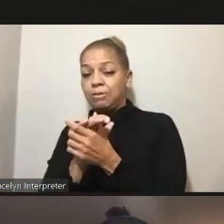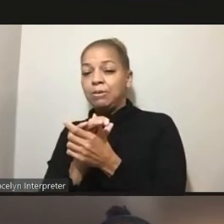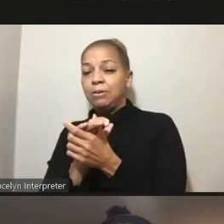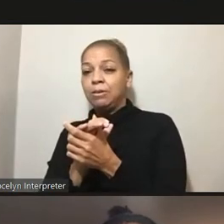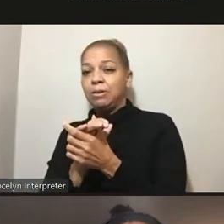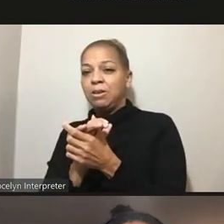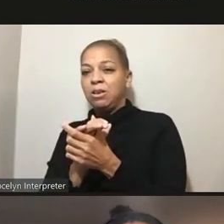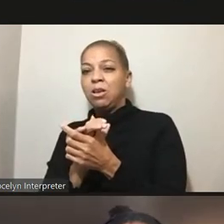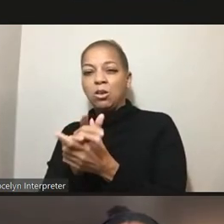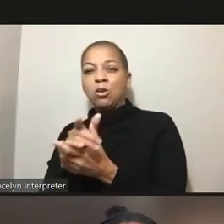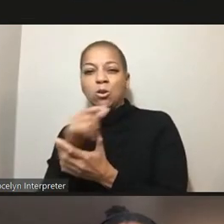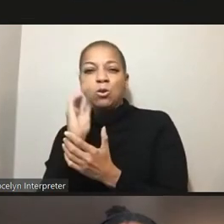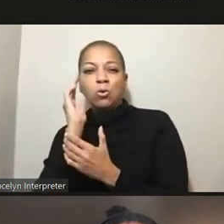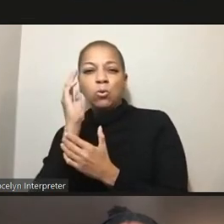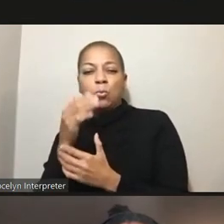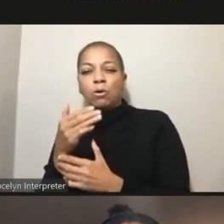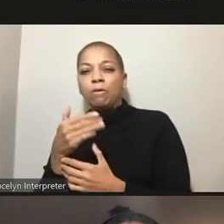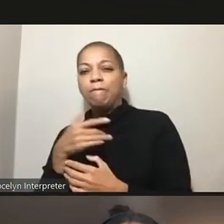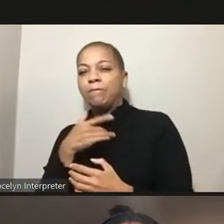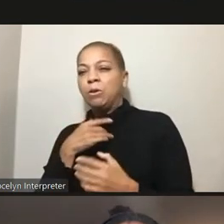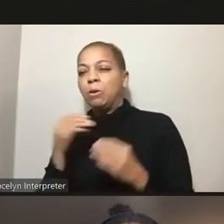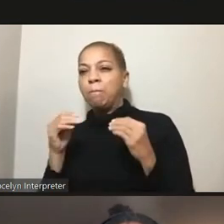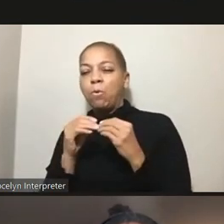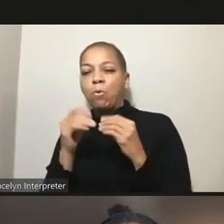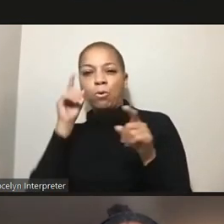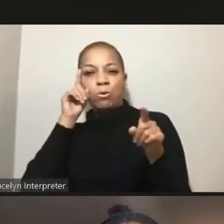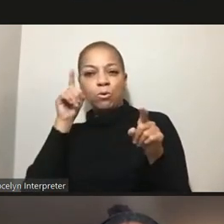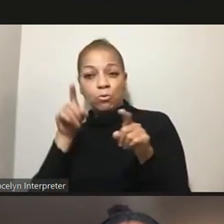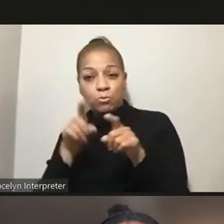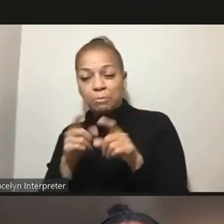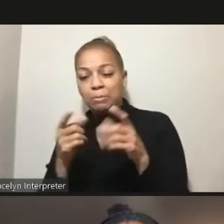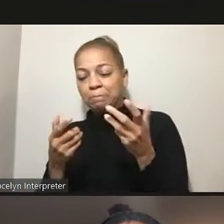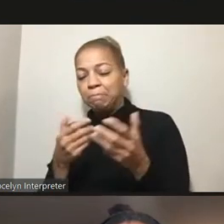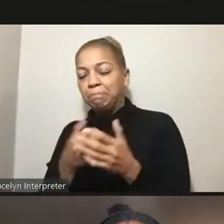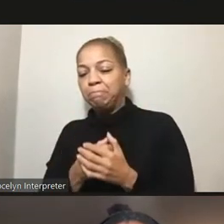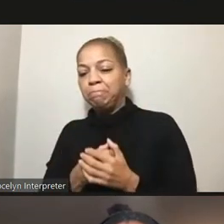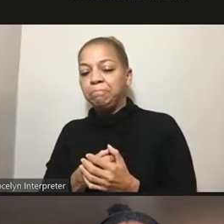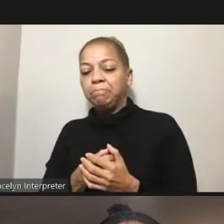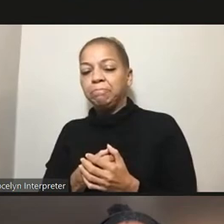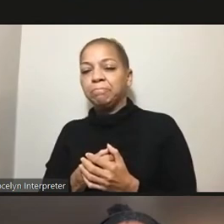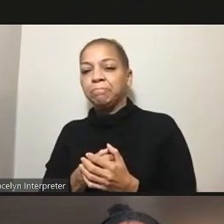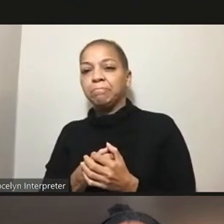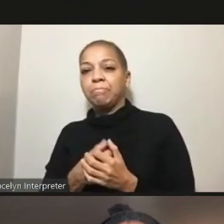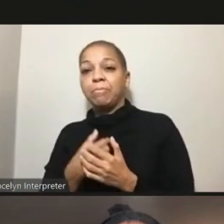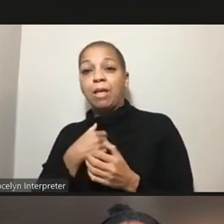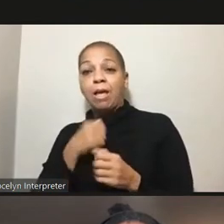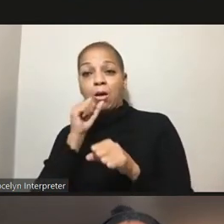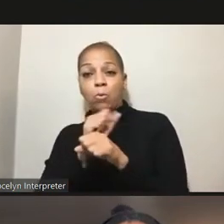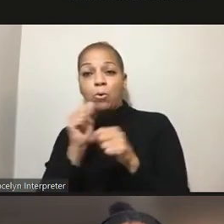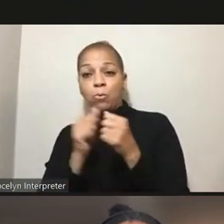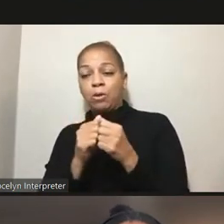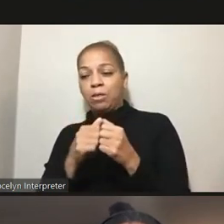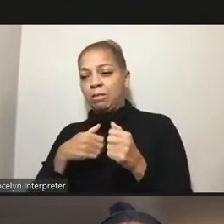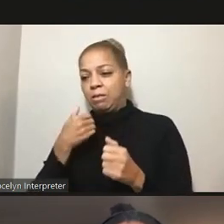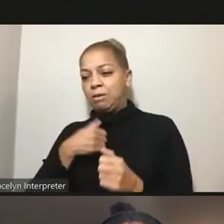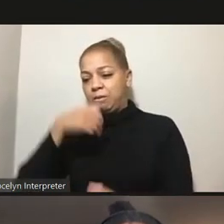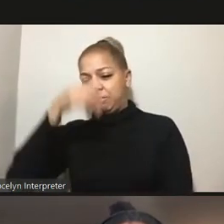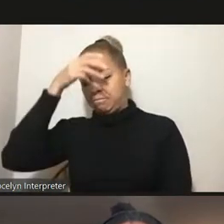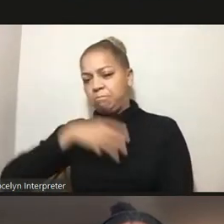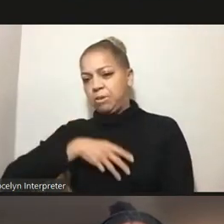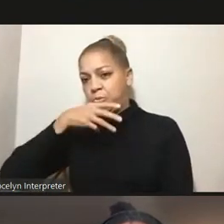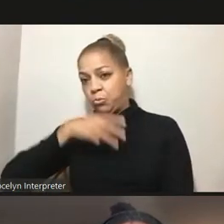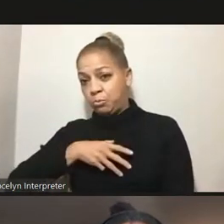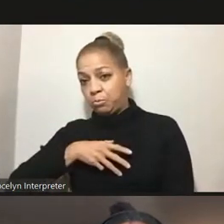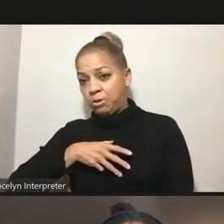will feel like more in alignment or in agreement with you, Zai. I work with young men and women that have